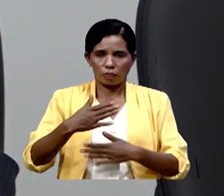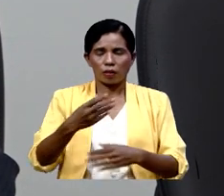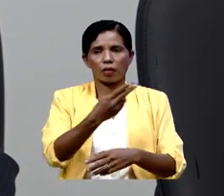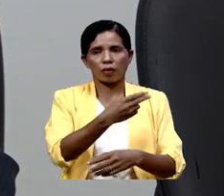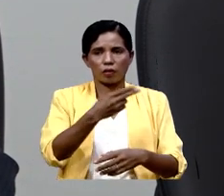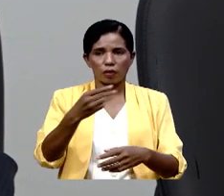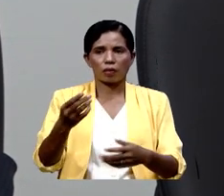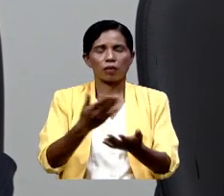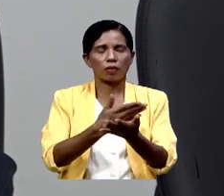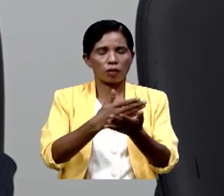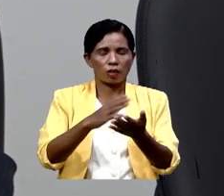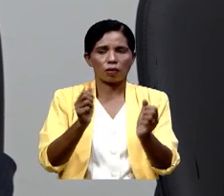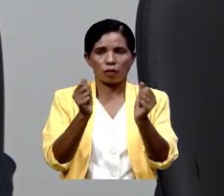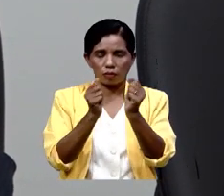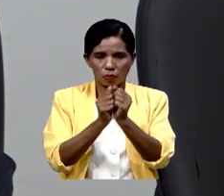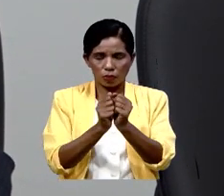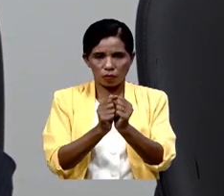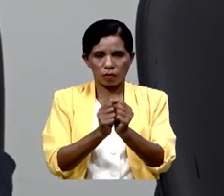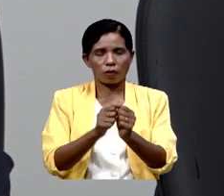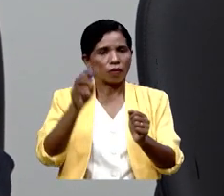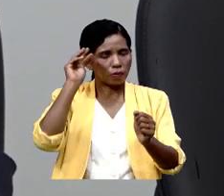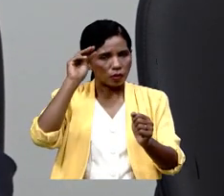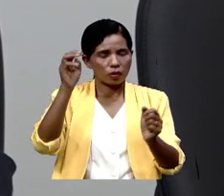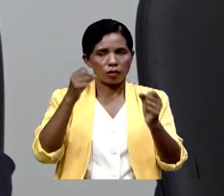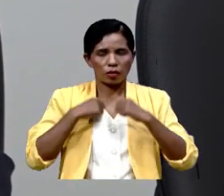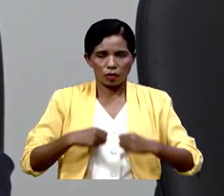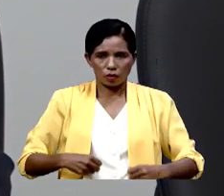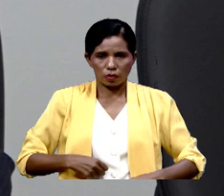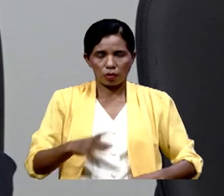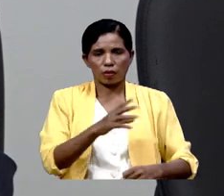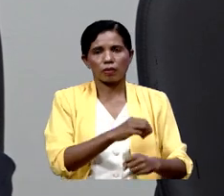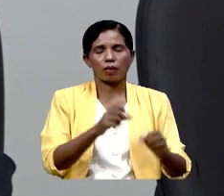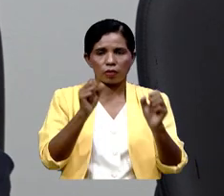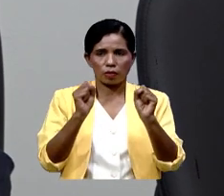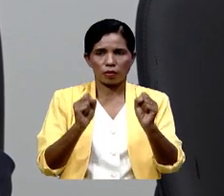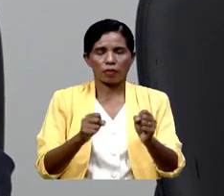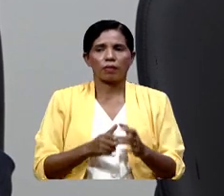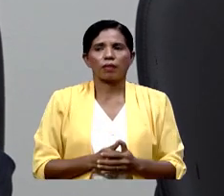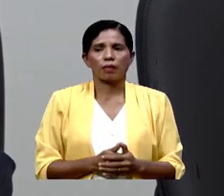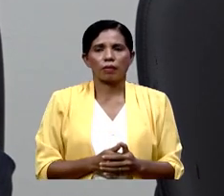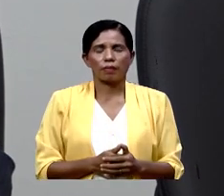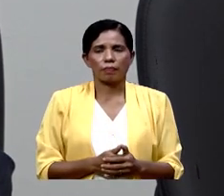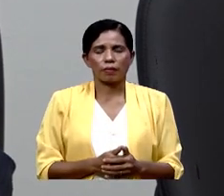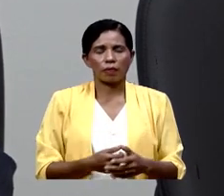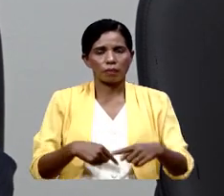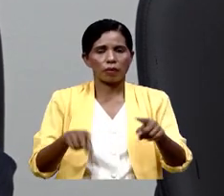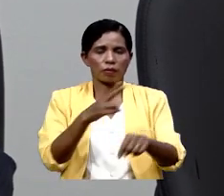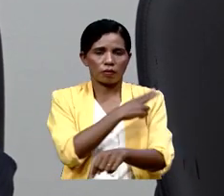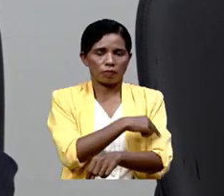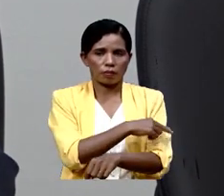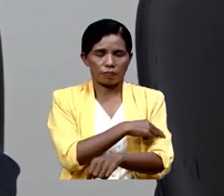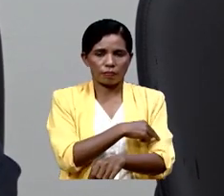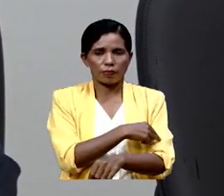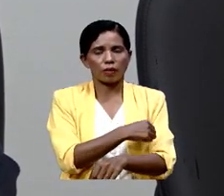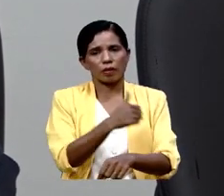by other partners to Ministry and to HNGV and as well to other hospitals. And